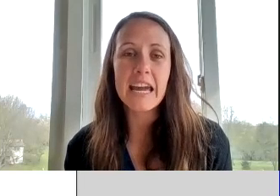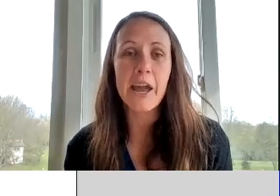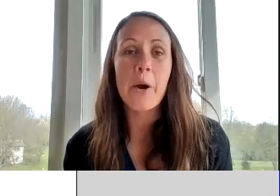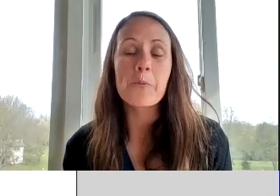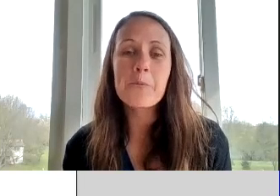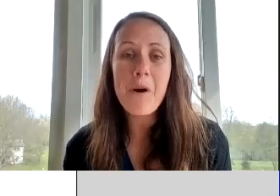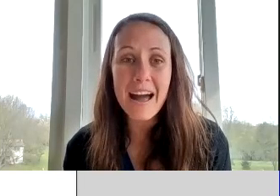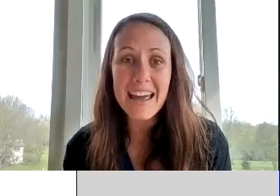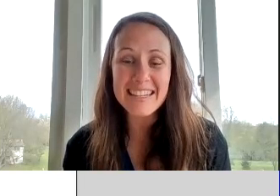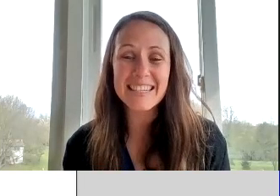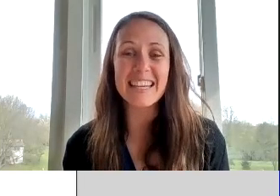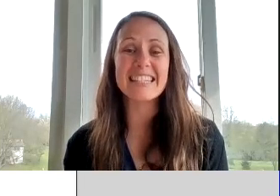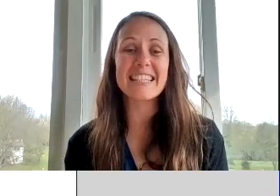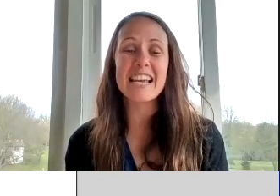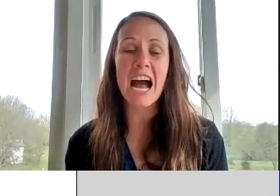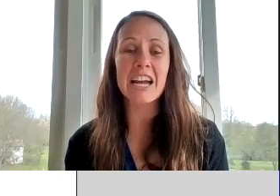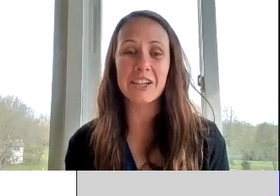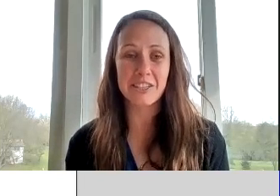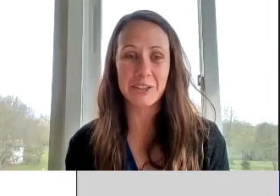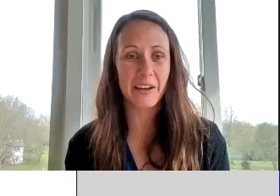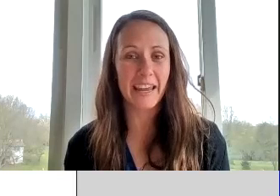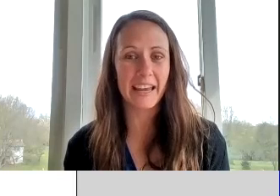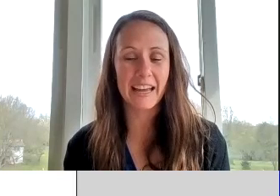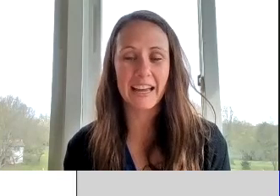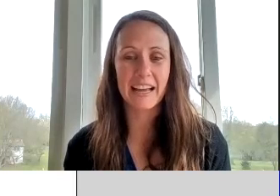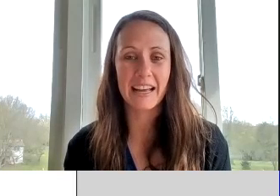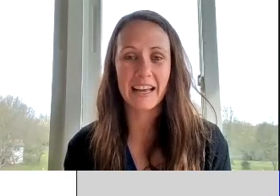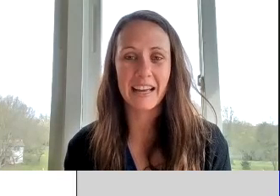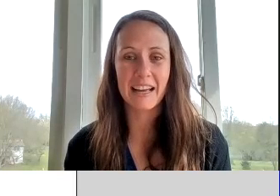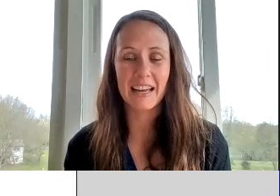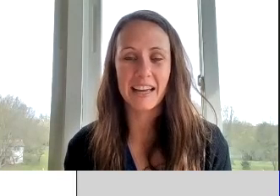All right, what is the tiger doing?